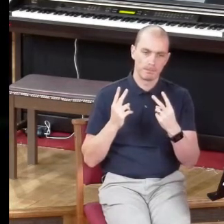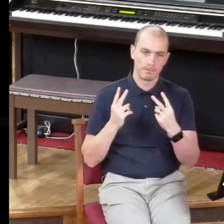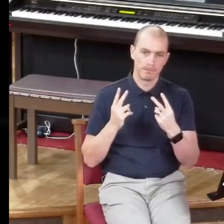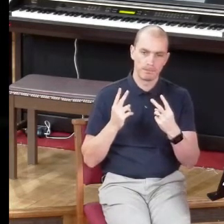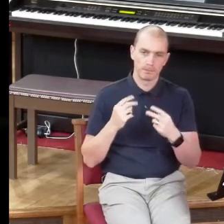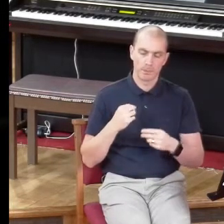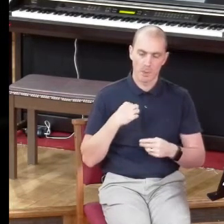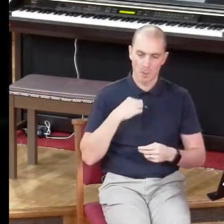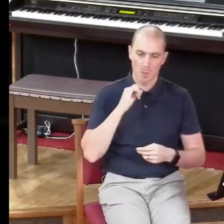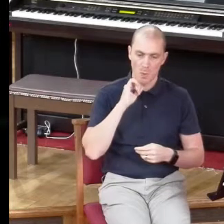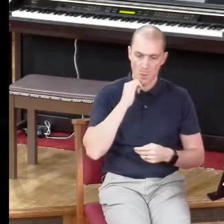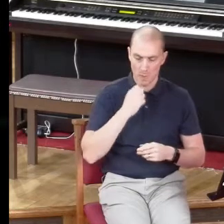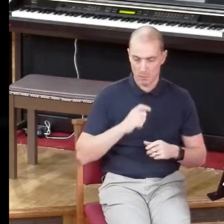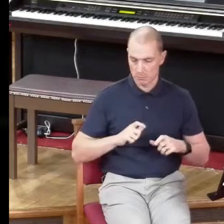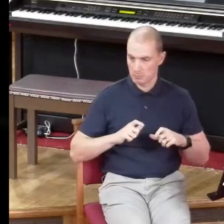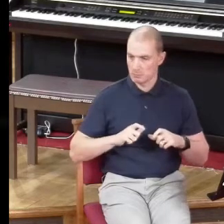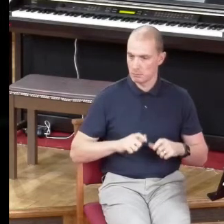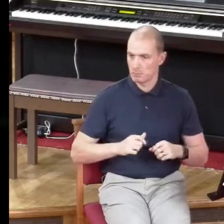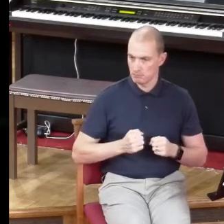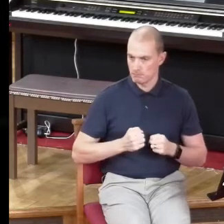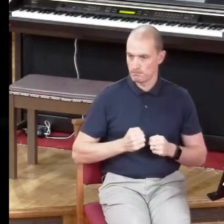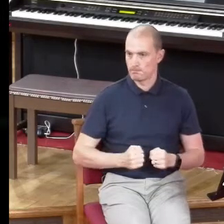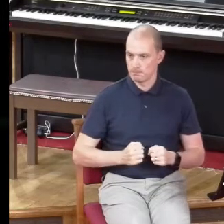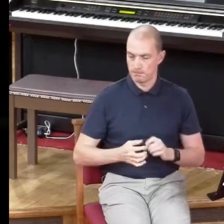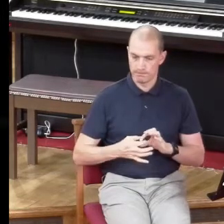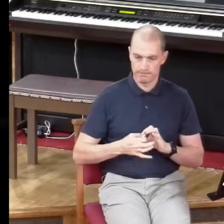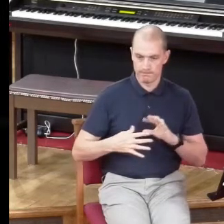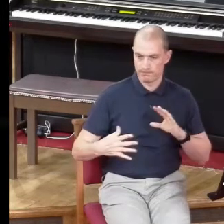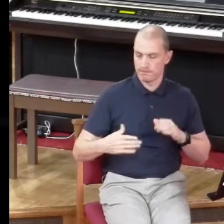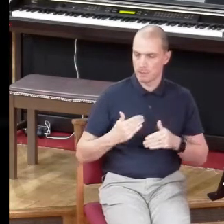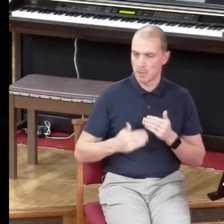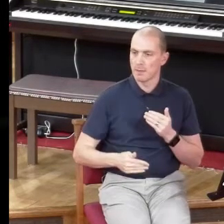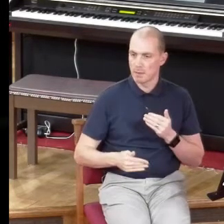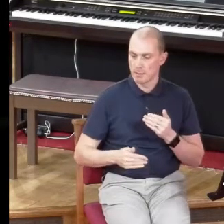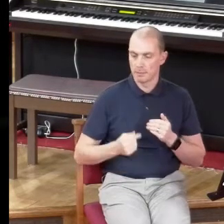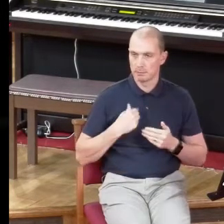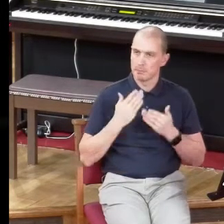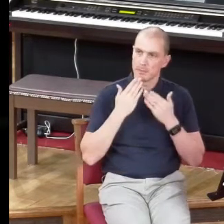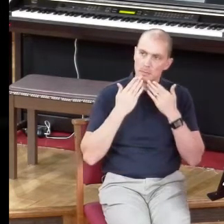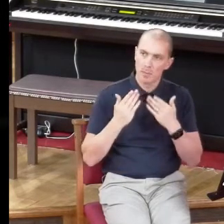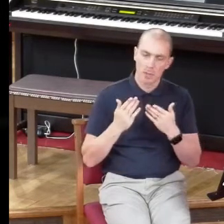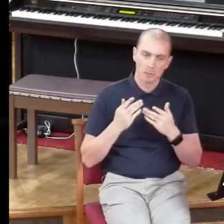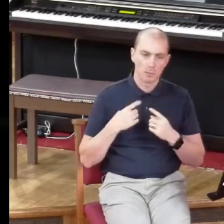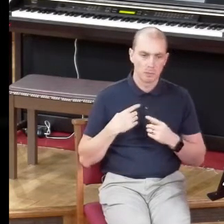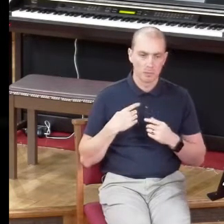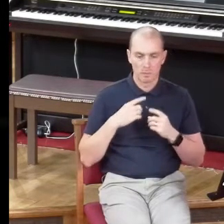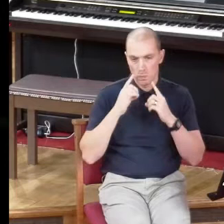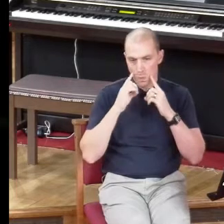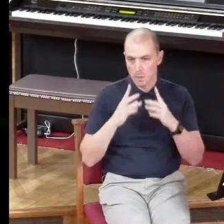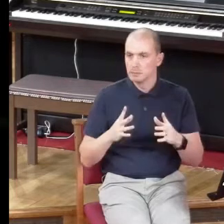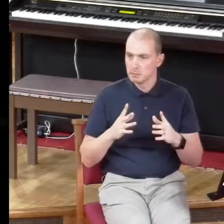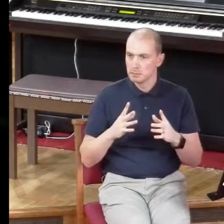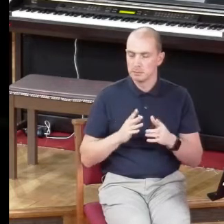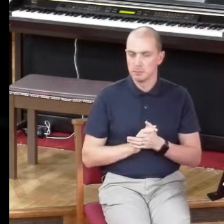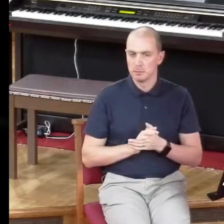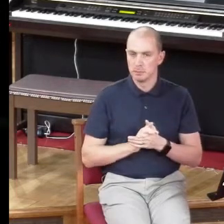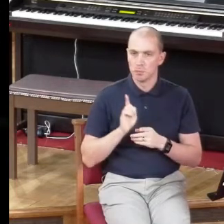depart. Lord, we give you thanks for the wonder of your grace towards us.